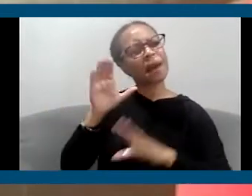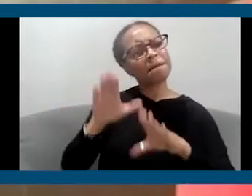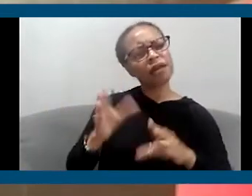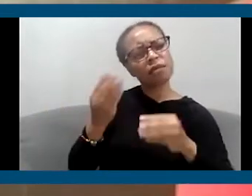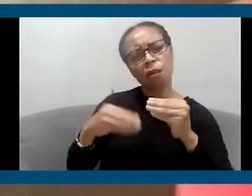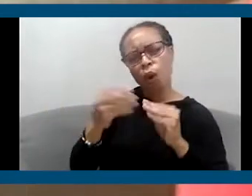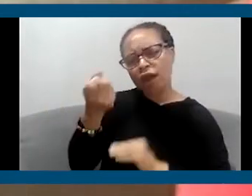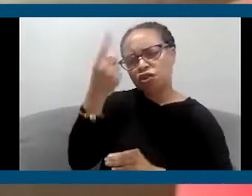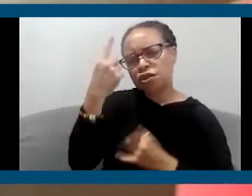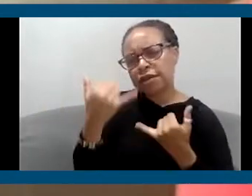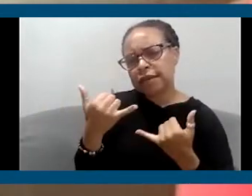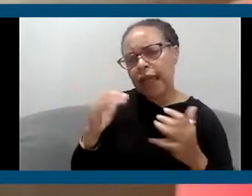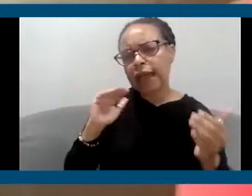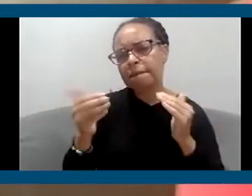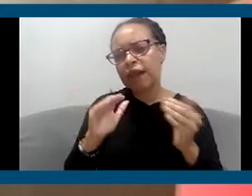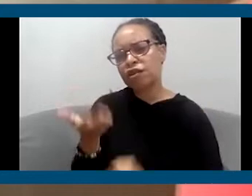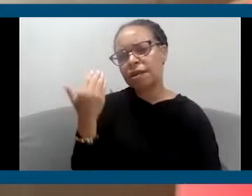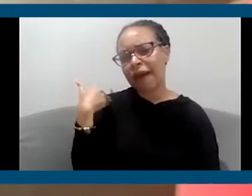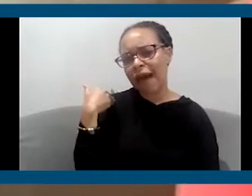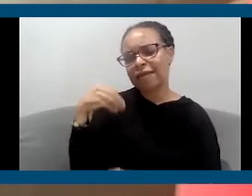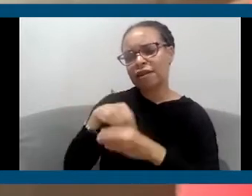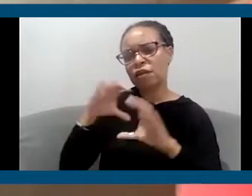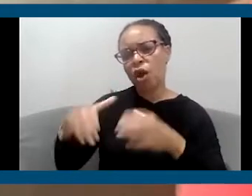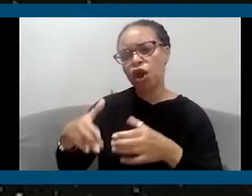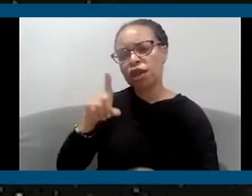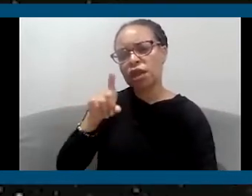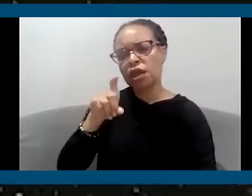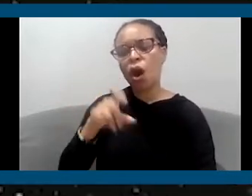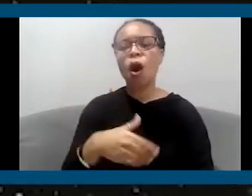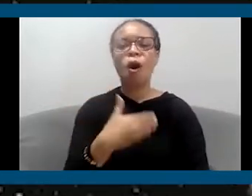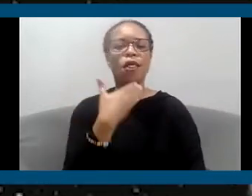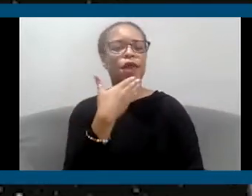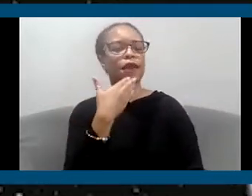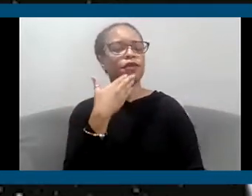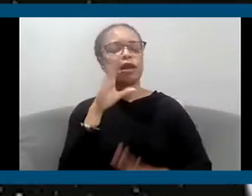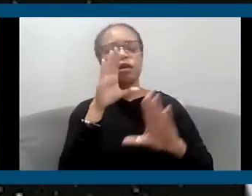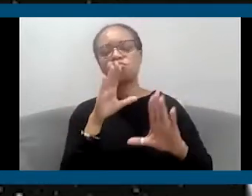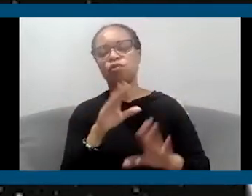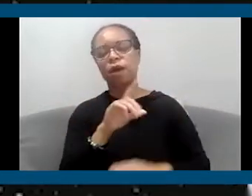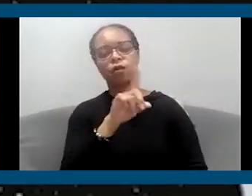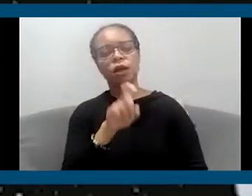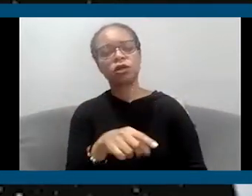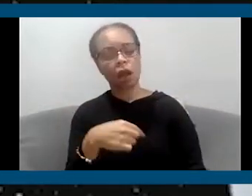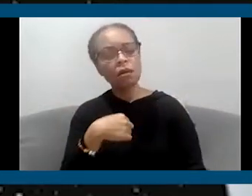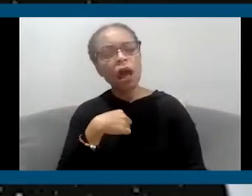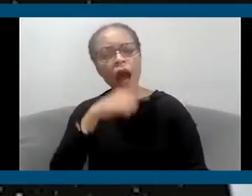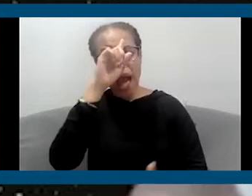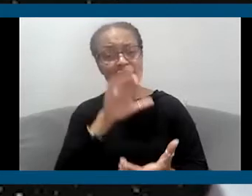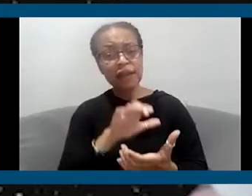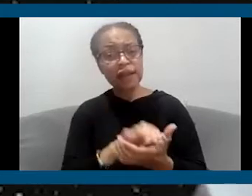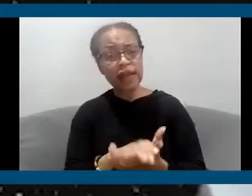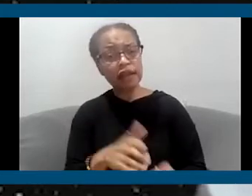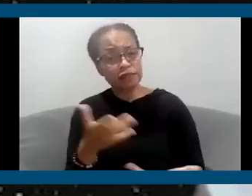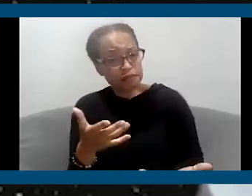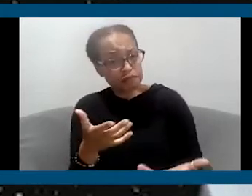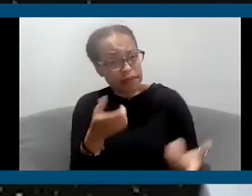today than before within the party? Thank you, Ada. That's a great question. I definitely believe we are on our way.